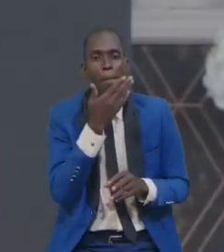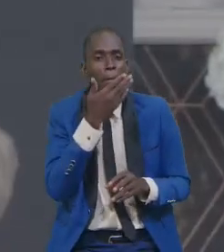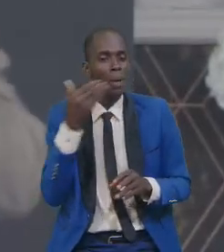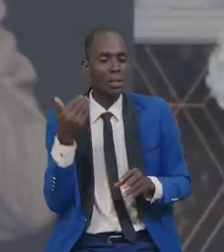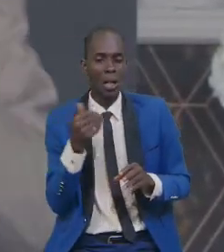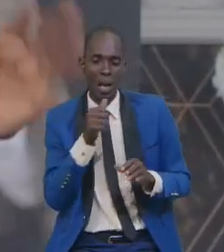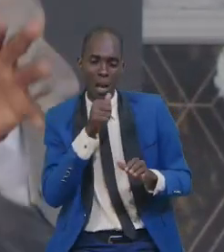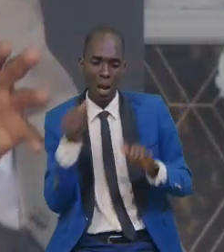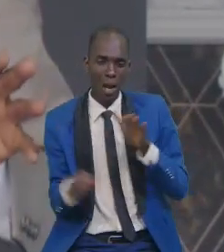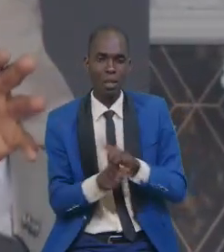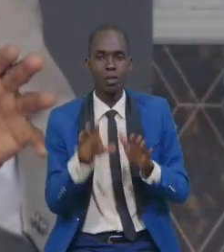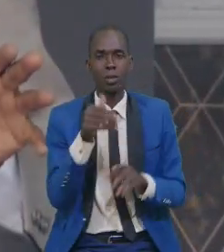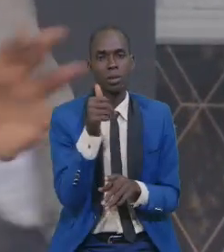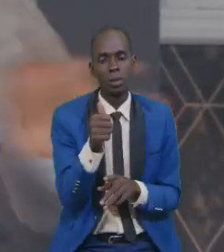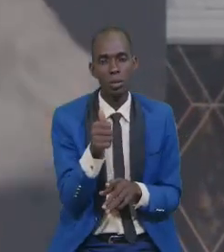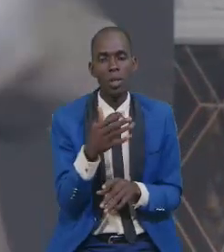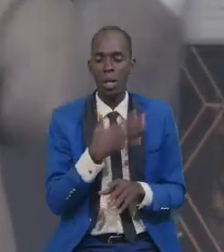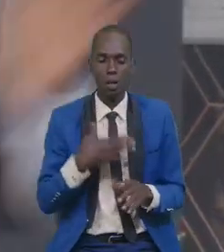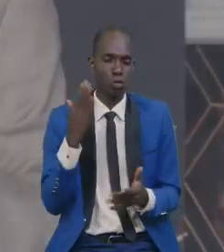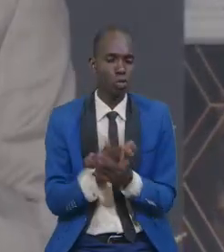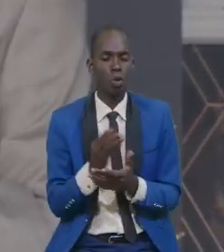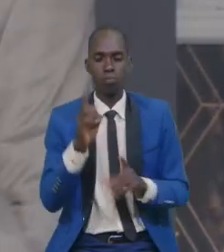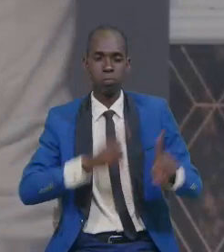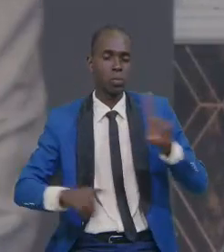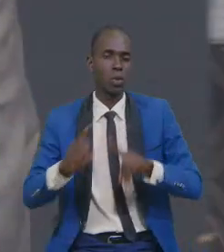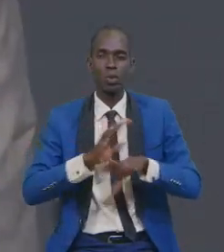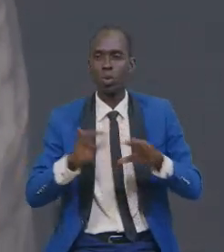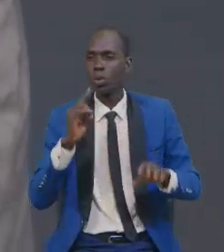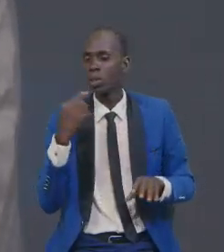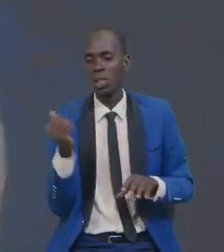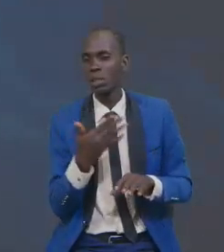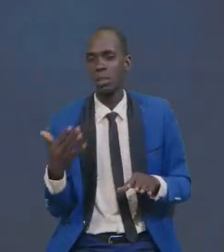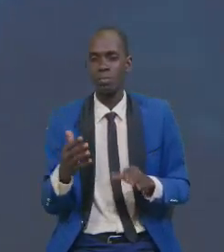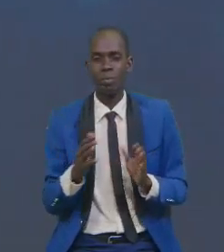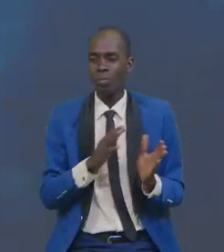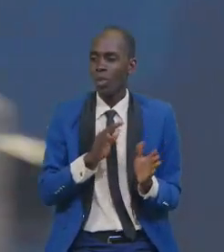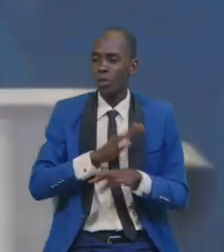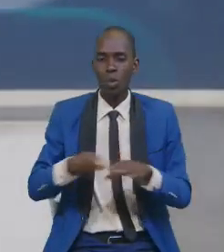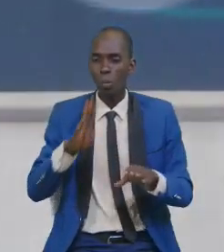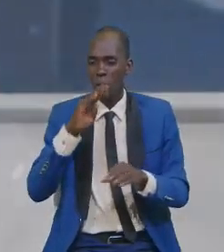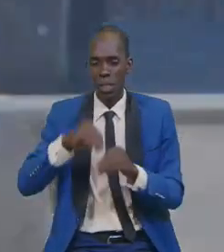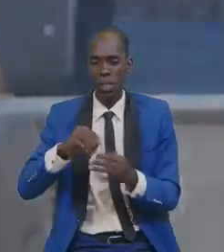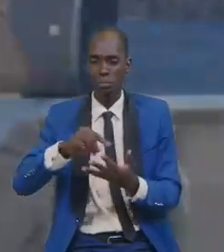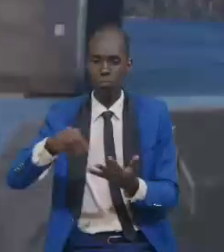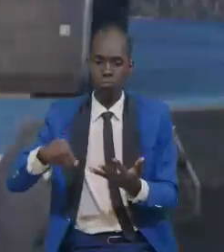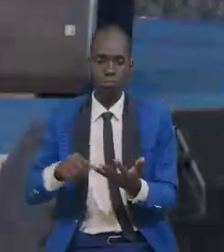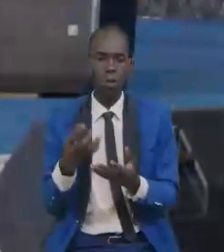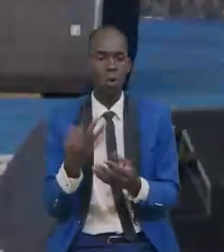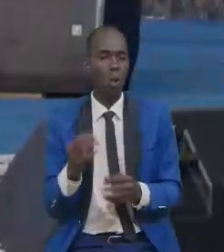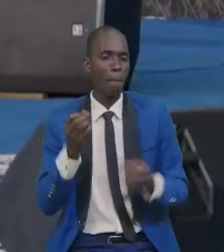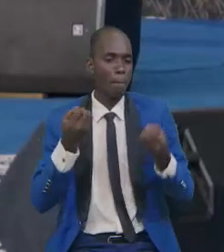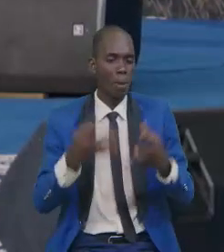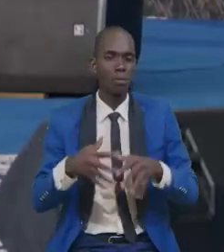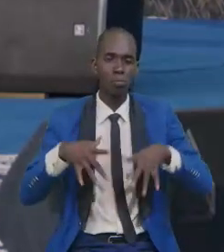and say nothing. Withdraw from the public. You're discouraged because that's